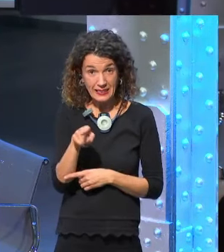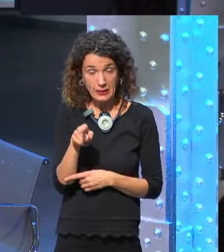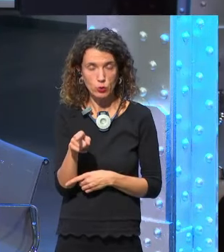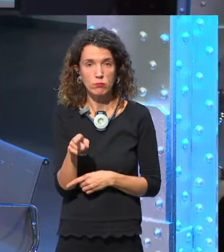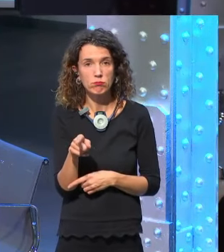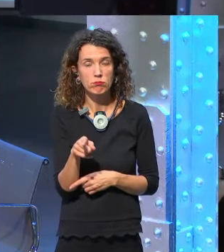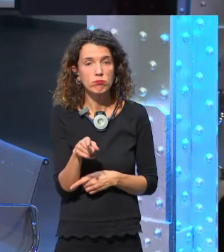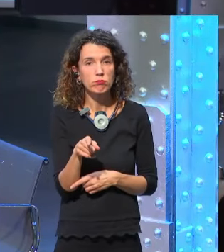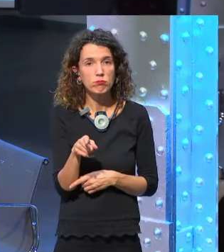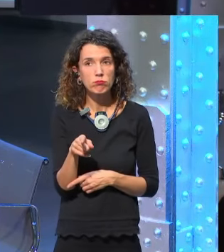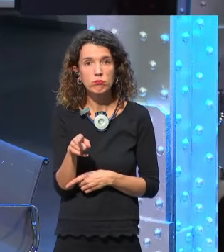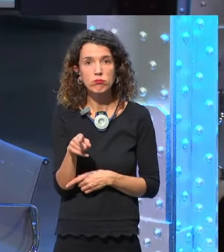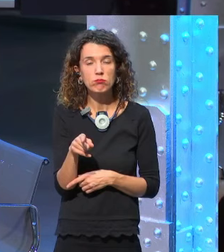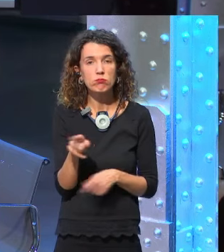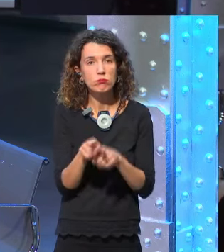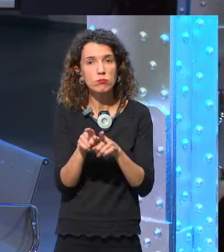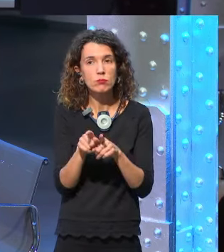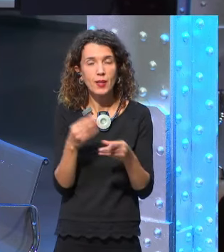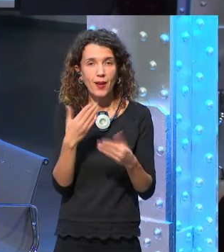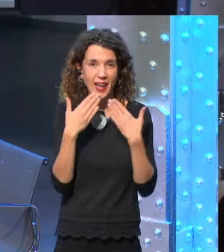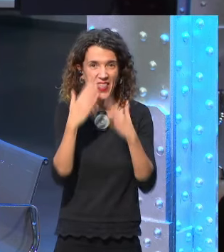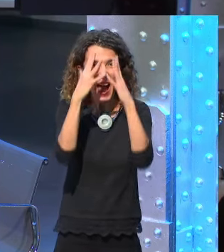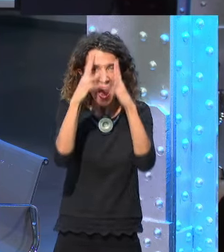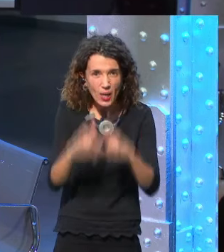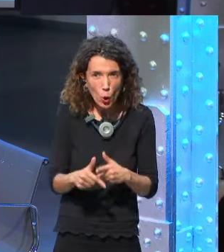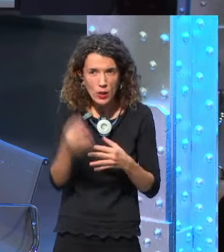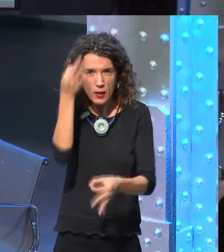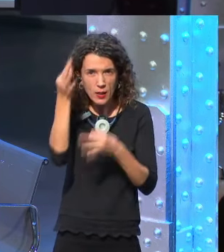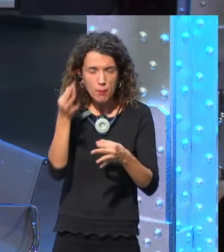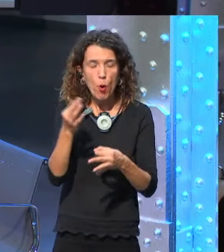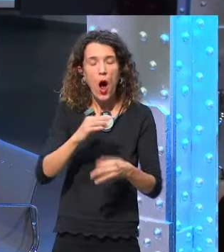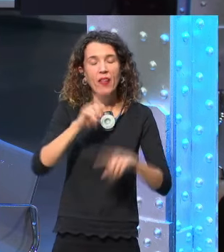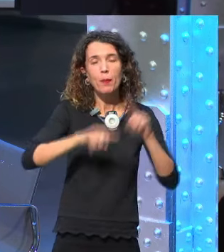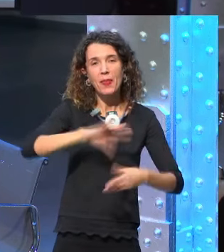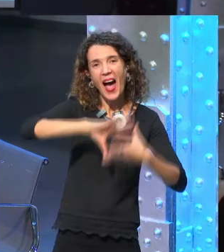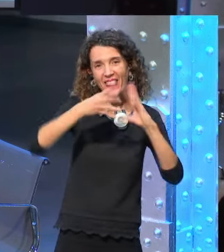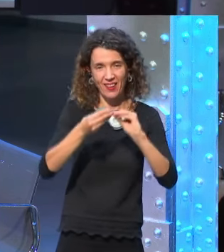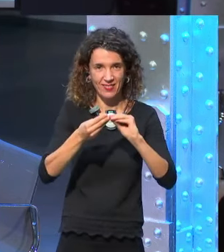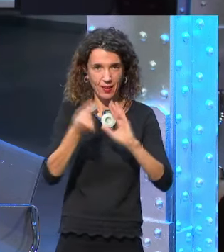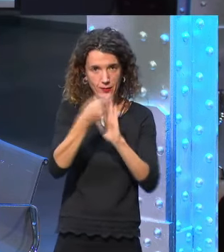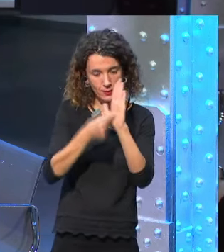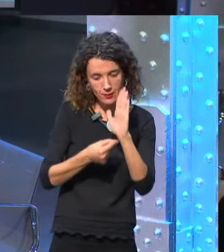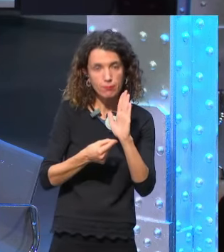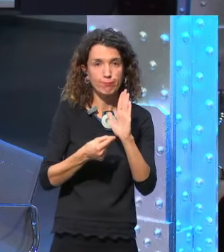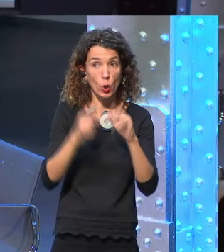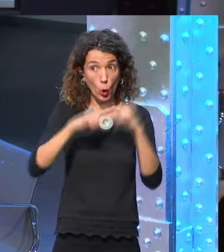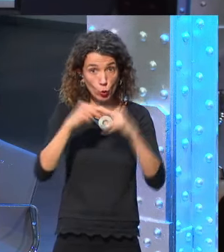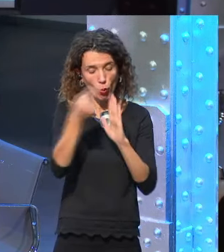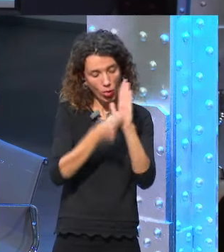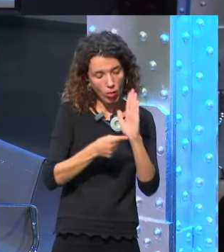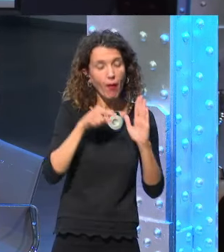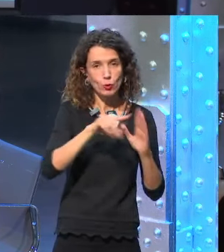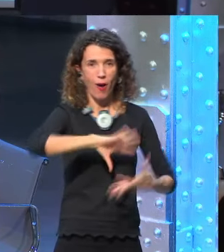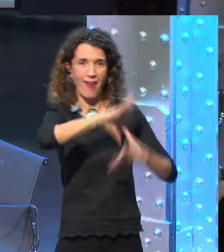in this case does. It adapts to different requirements which we have from the building side, and it gets very loose